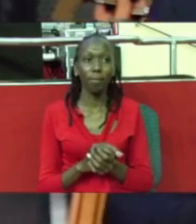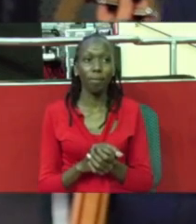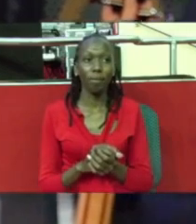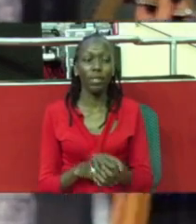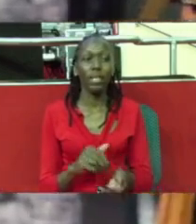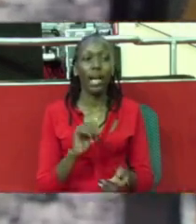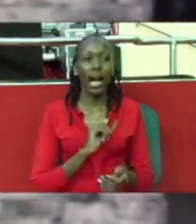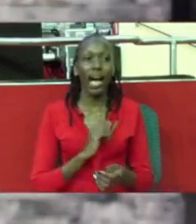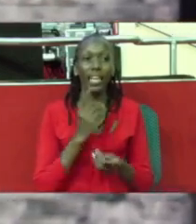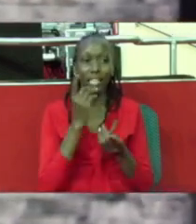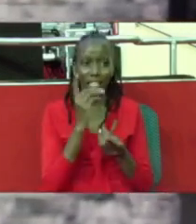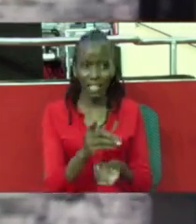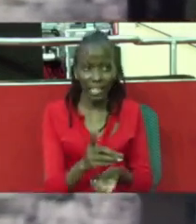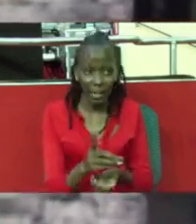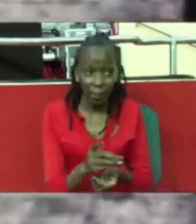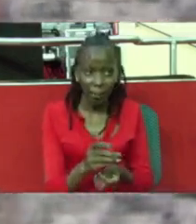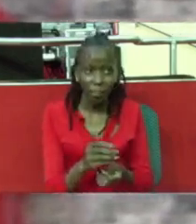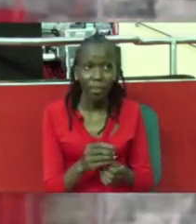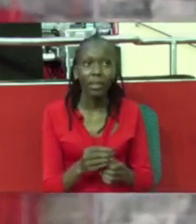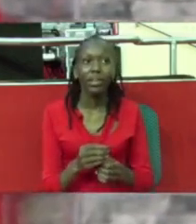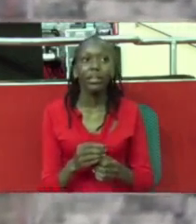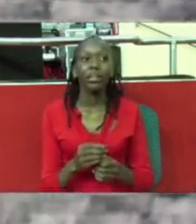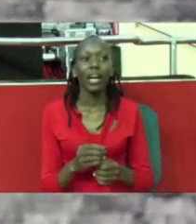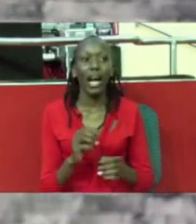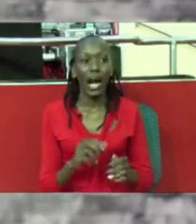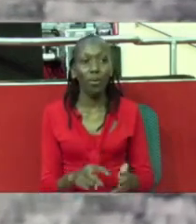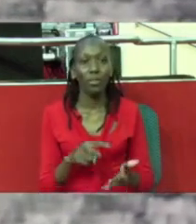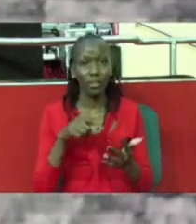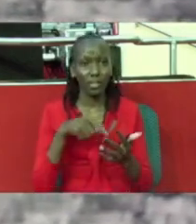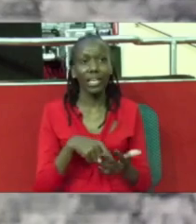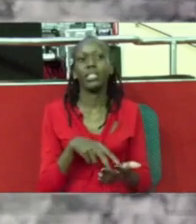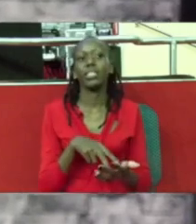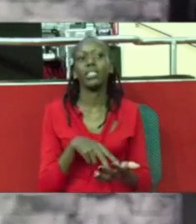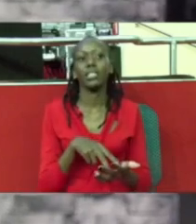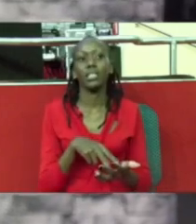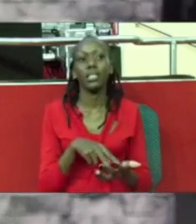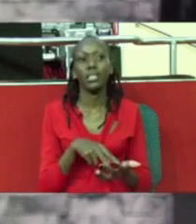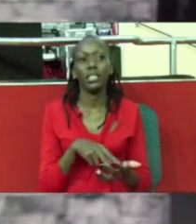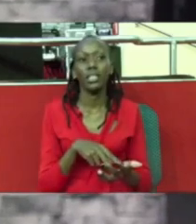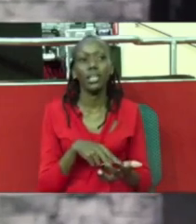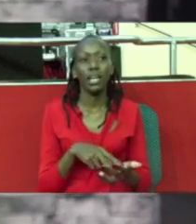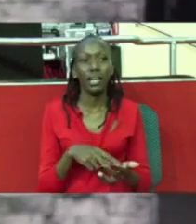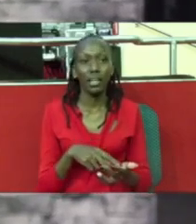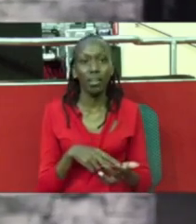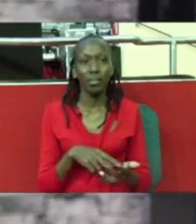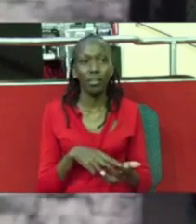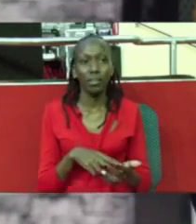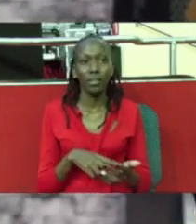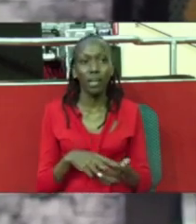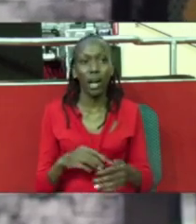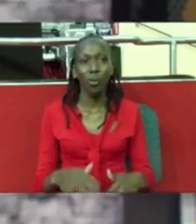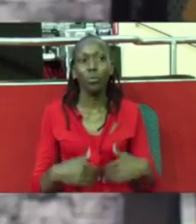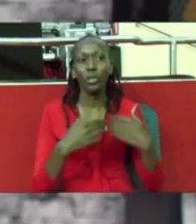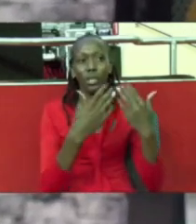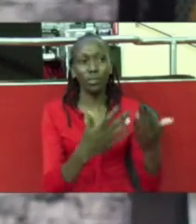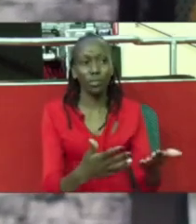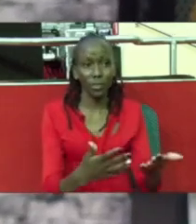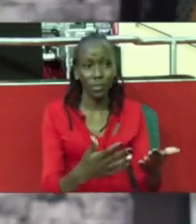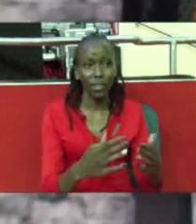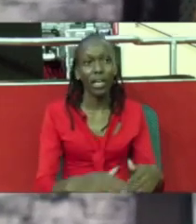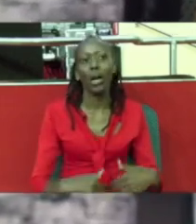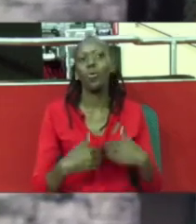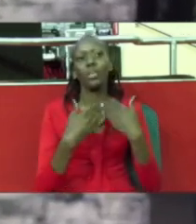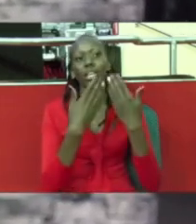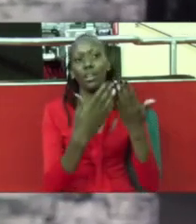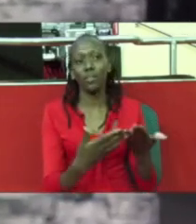I declare. Lakini natangaza. I take my position. Nachukua nafasi yangu. I am giving up. Ninaachilia. I'm giving out.